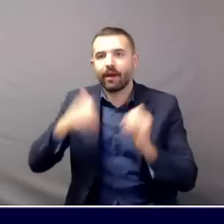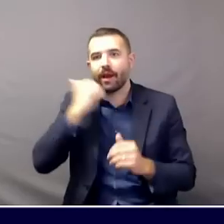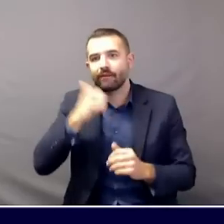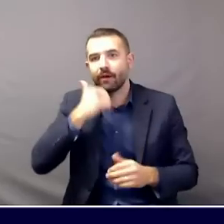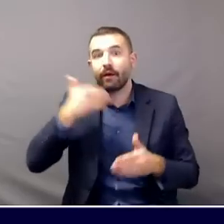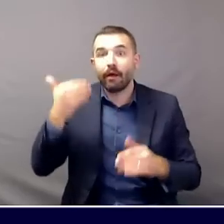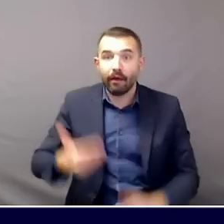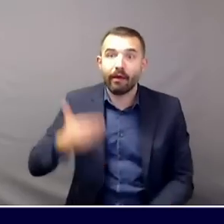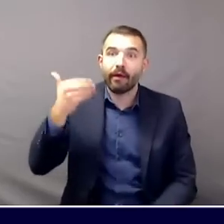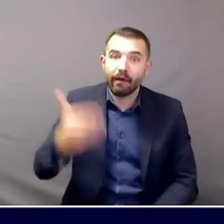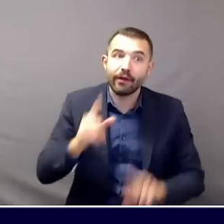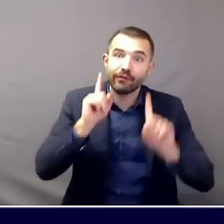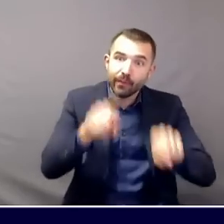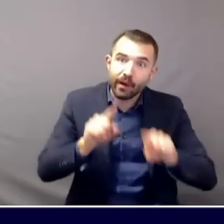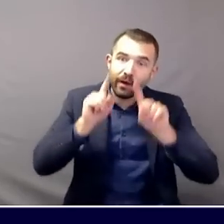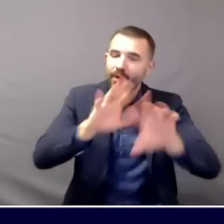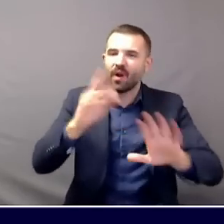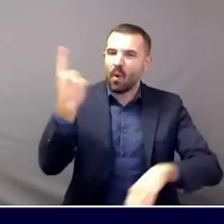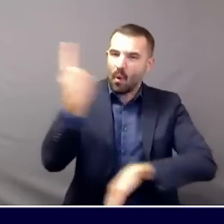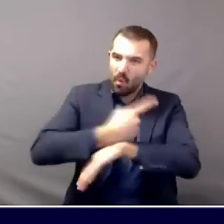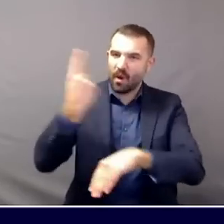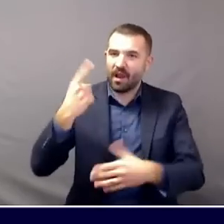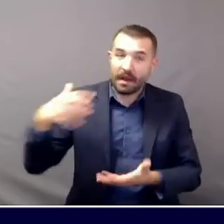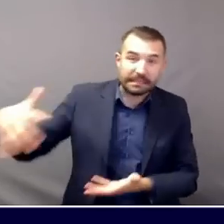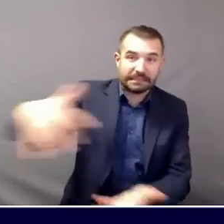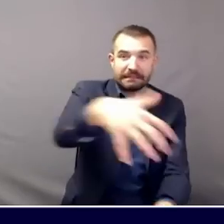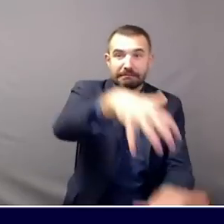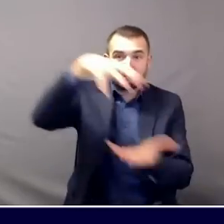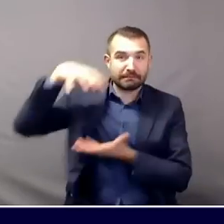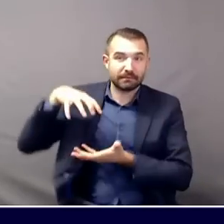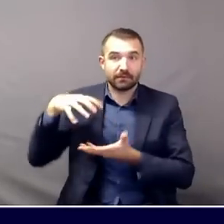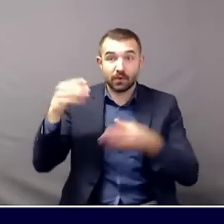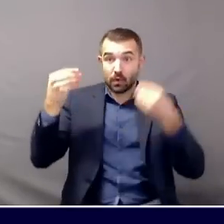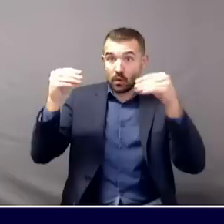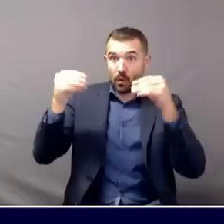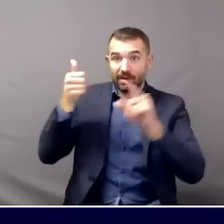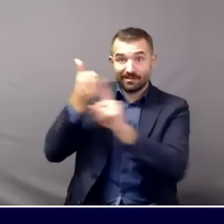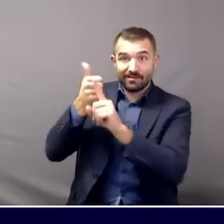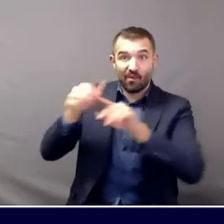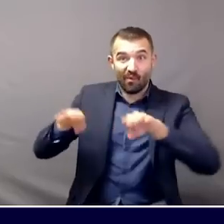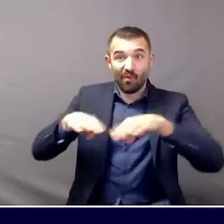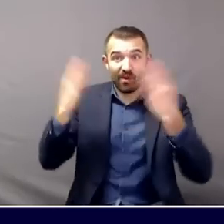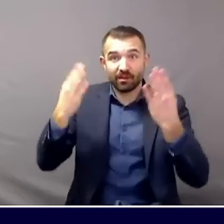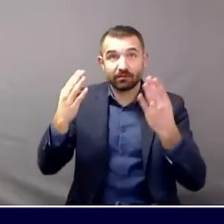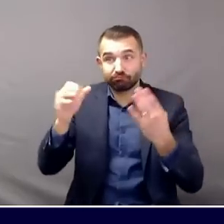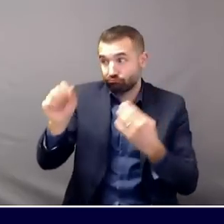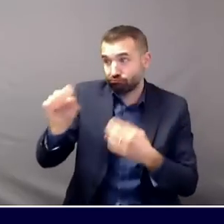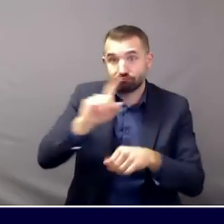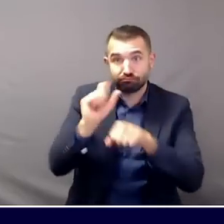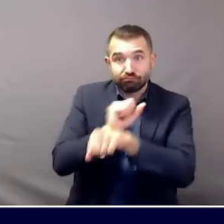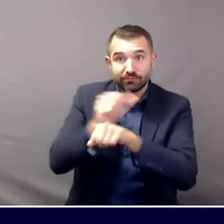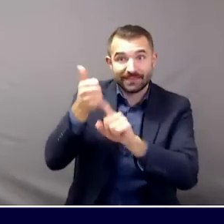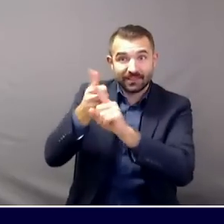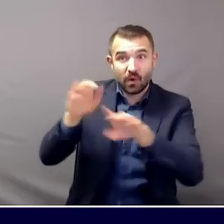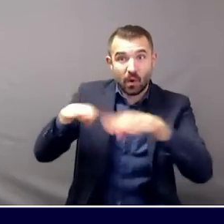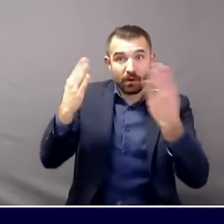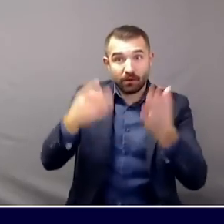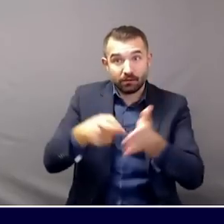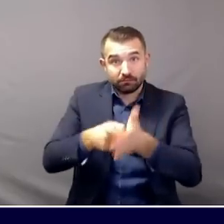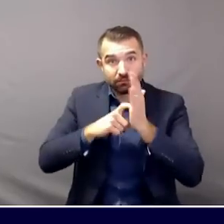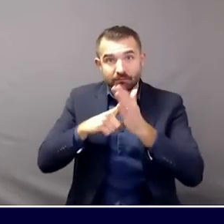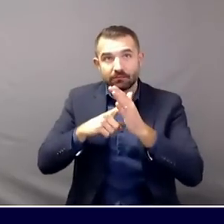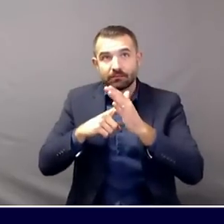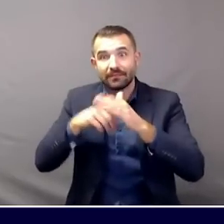because a store is open for business, and they are, doesn't mean you have to go there in person. When you take